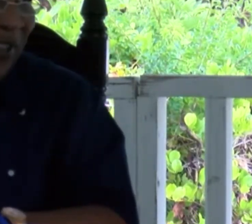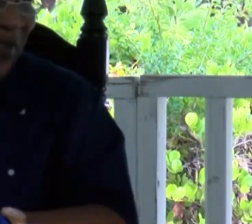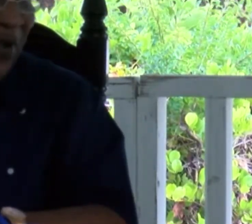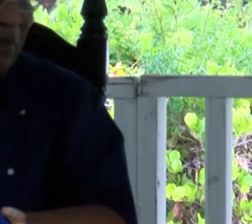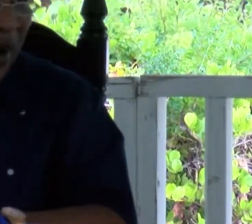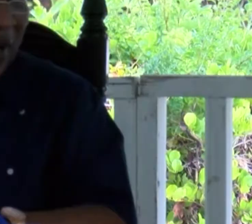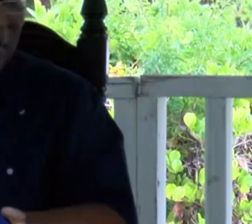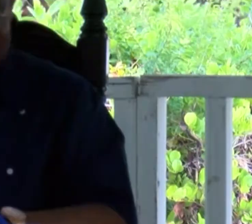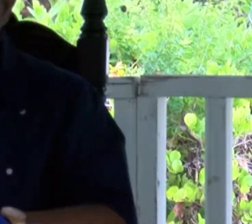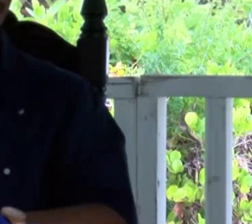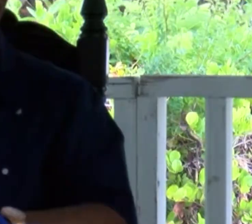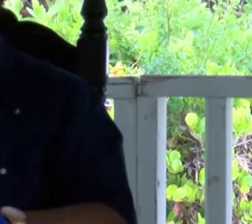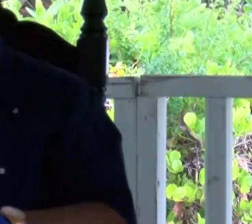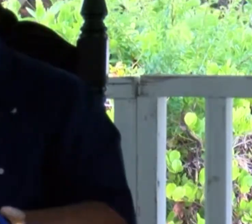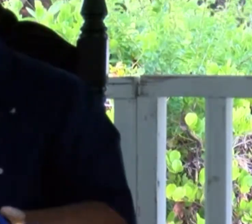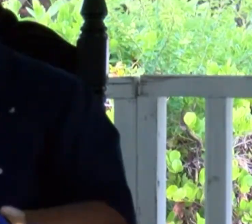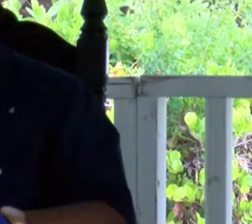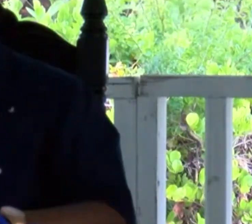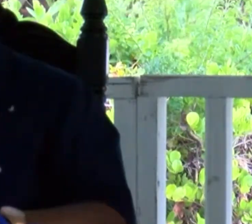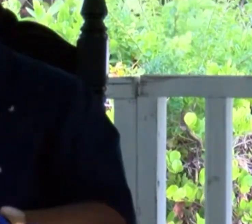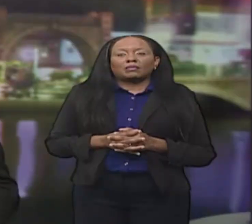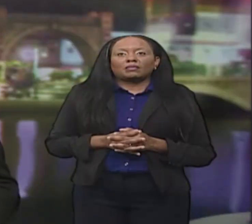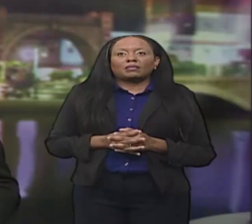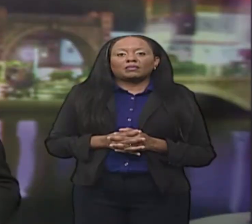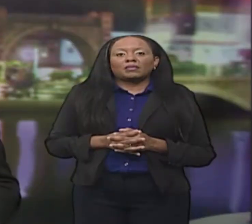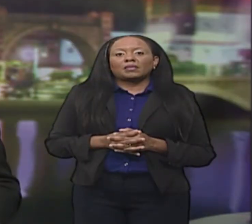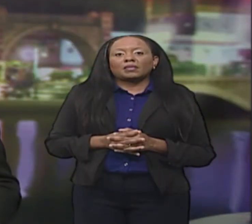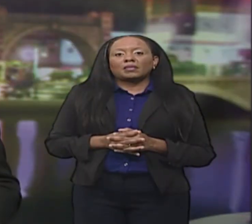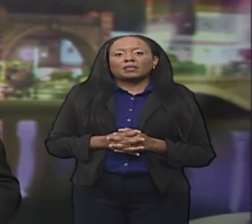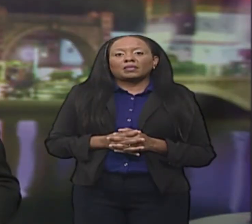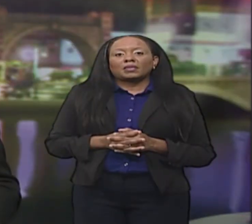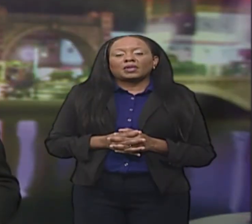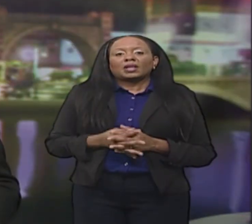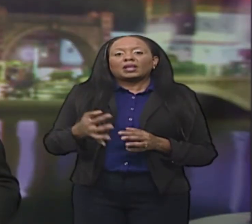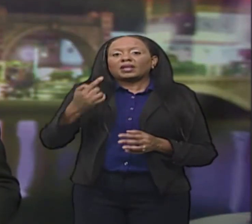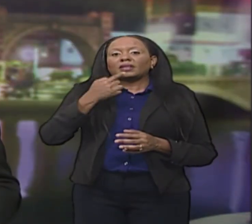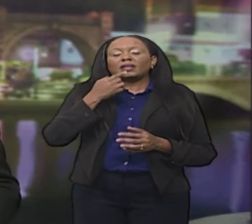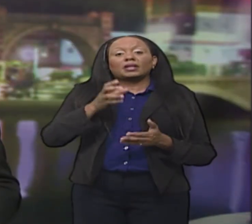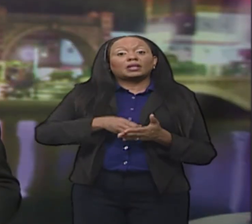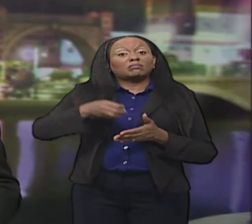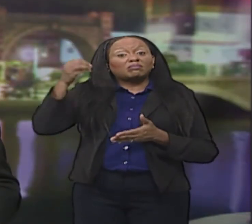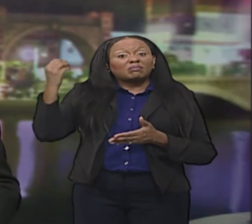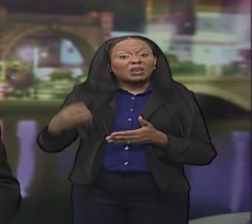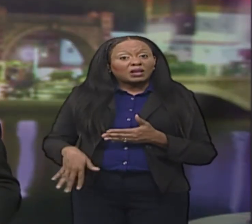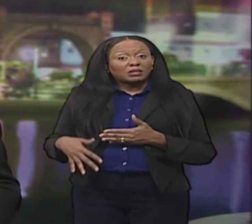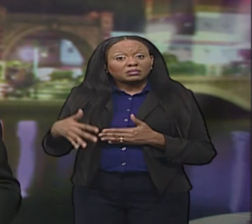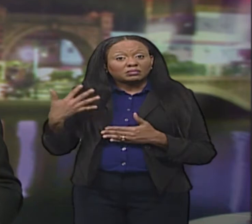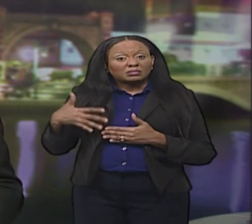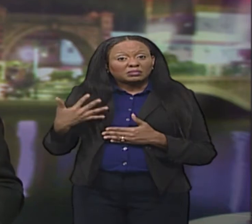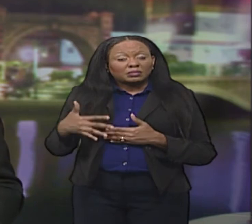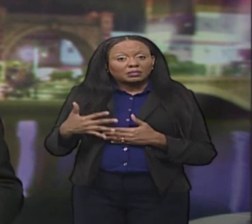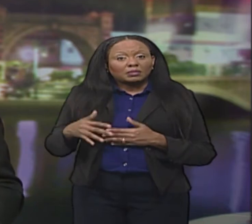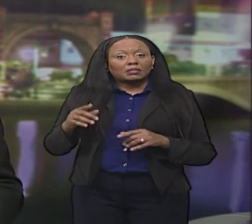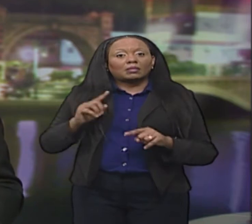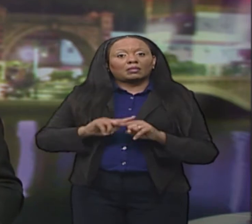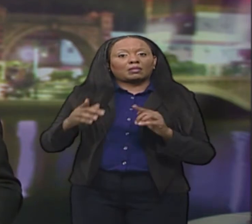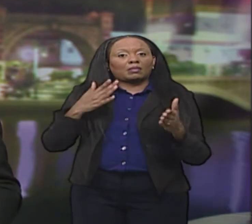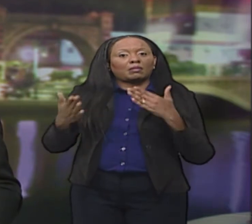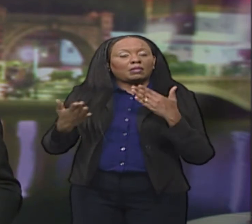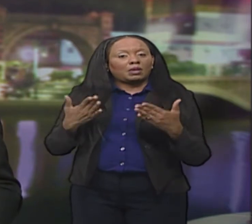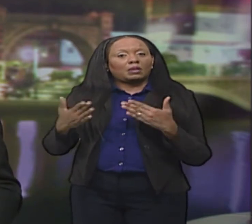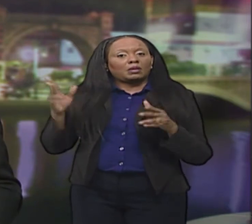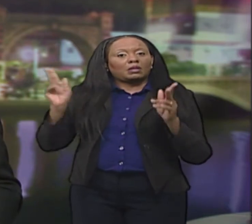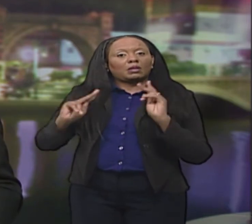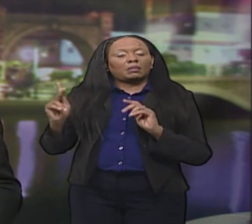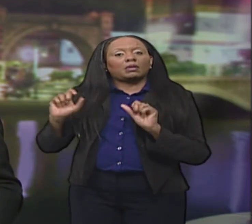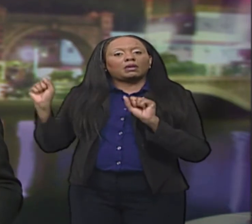remarkable, remarkable accomplishment. And Dr. Lowe says it's an expensive undertaking and perhaps people from